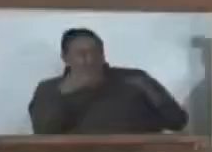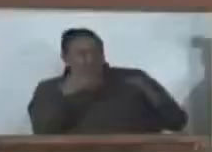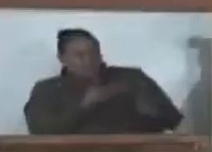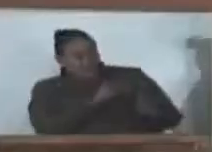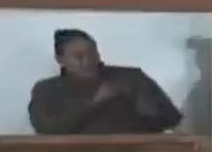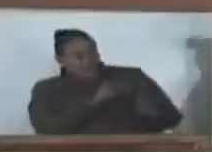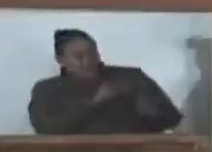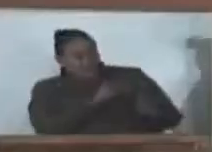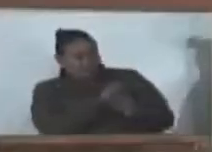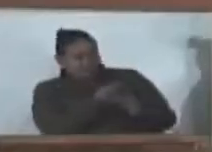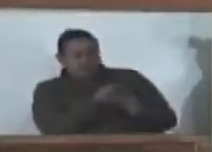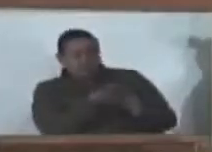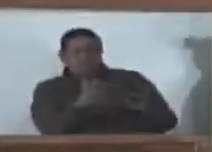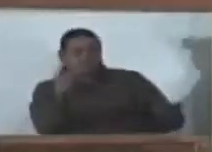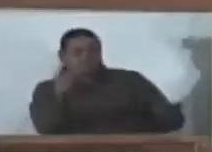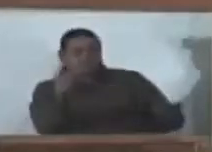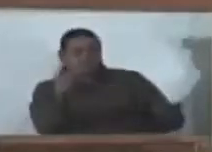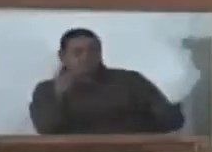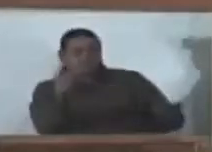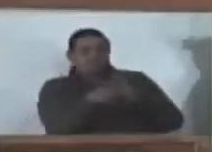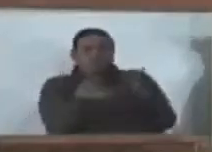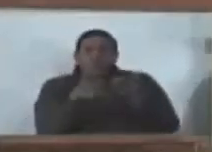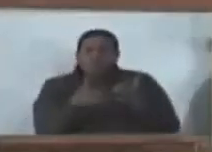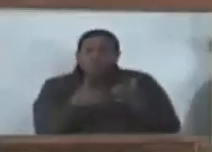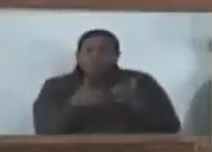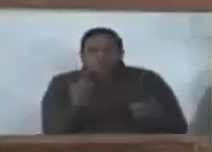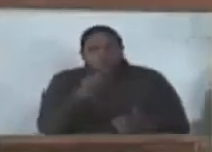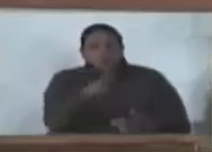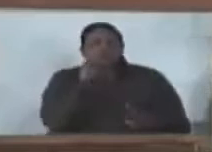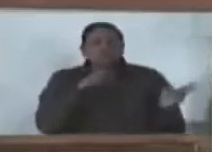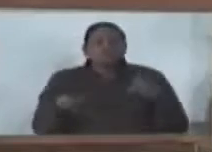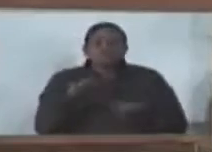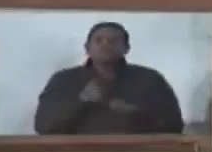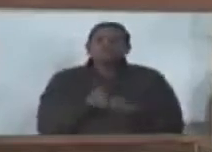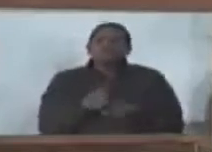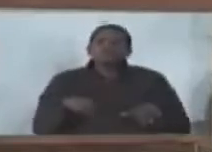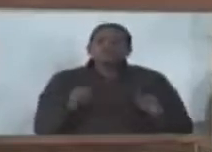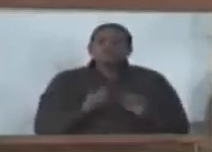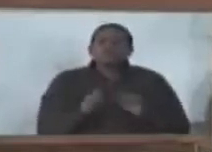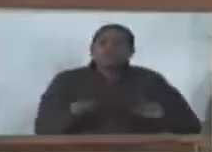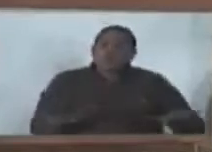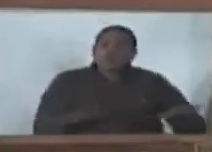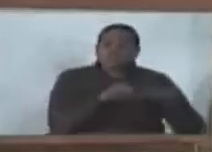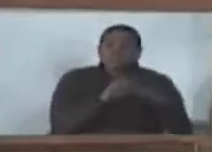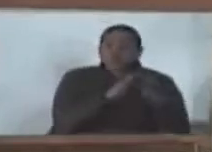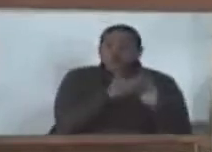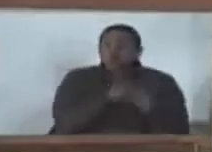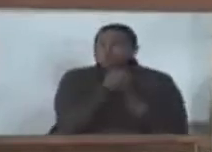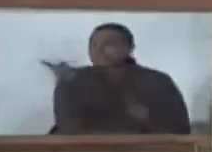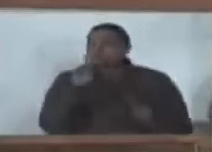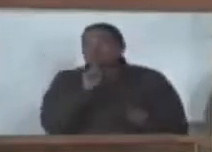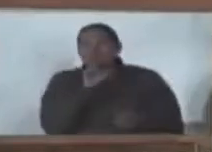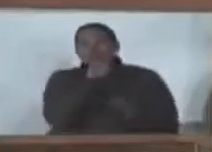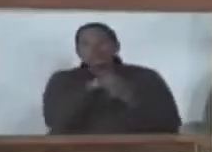this observance to undertake significant outreach activities in communities that are associated